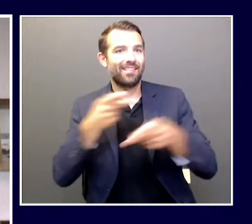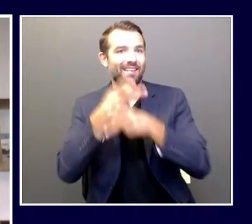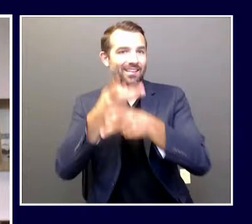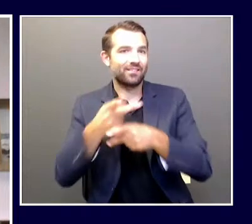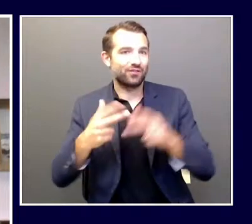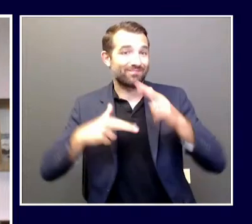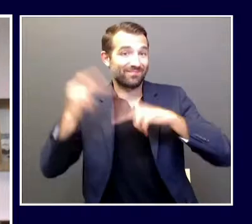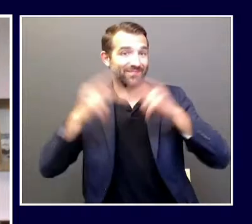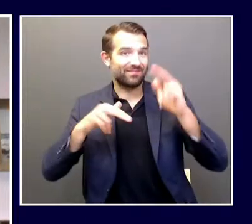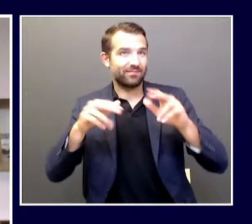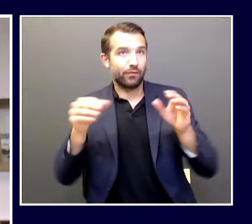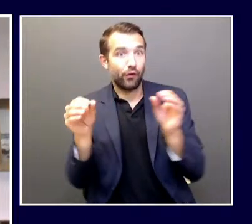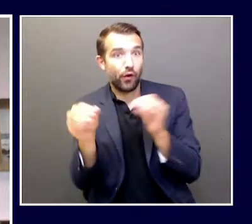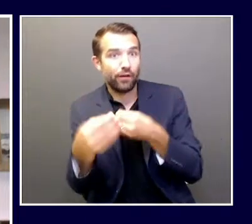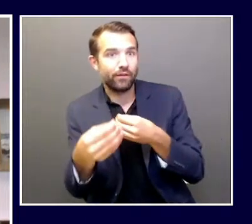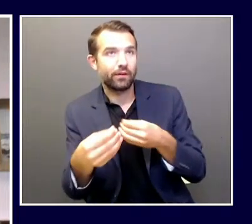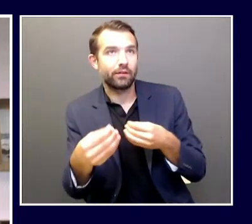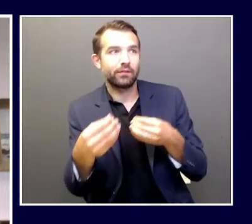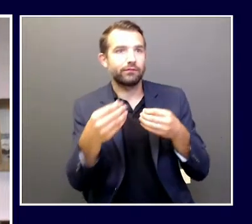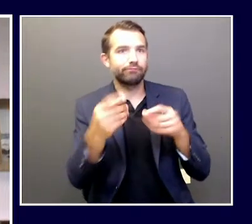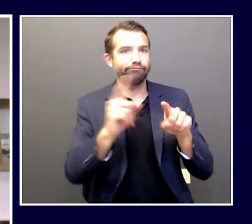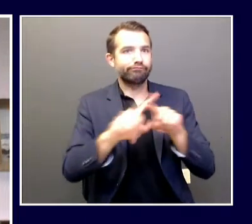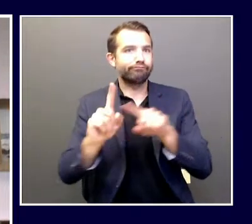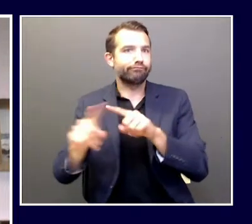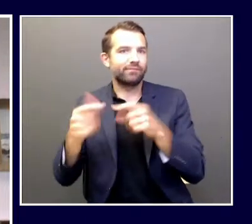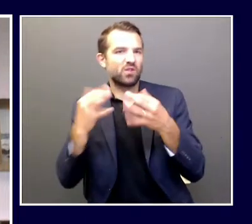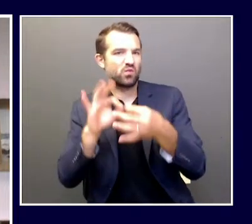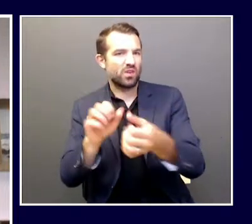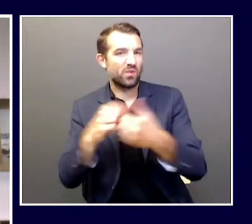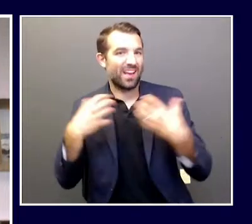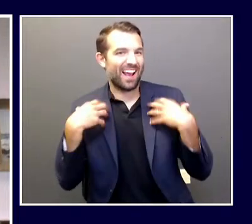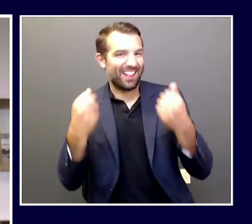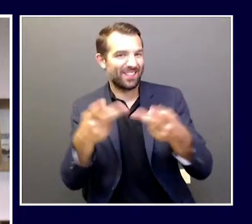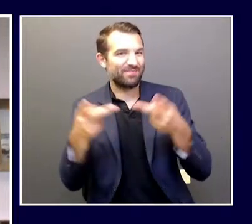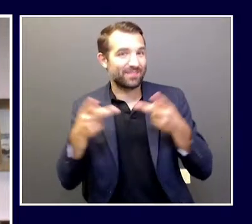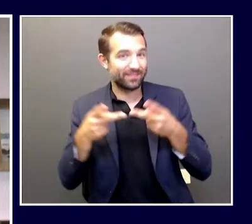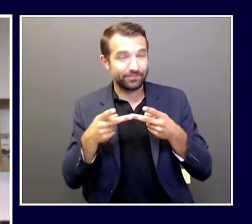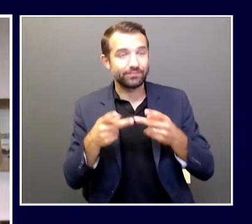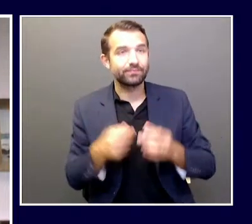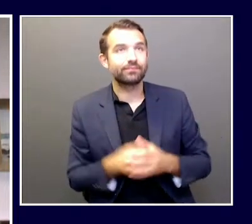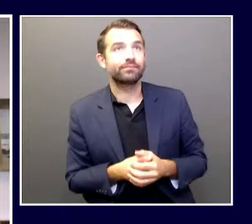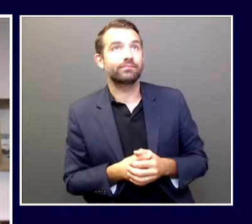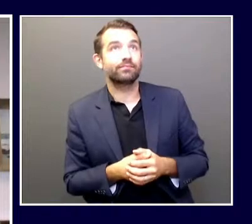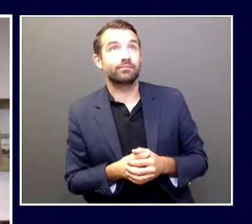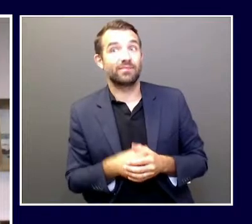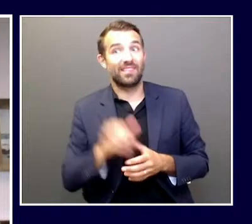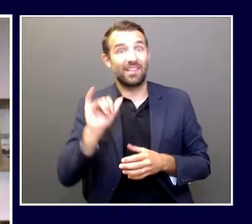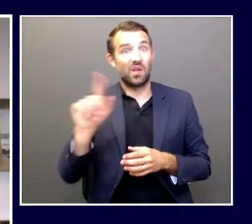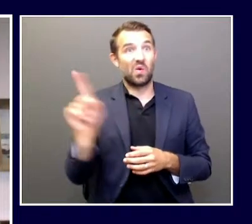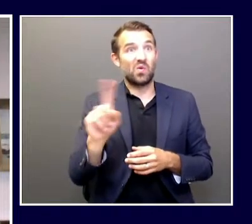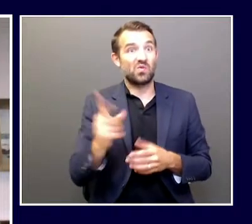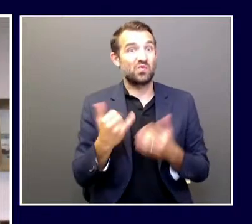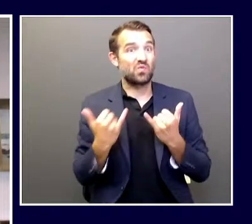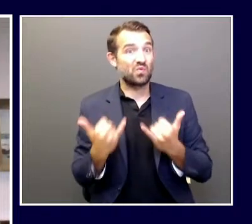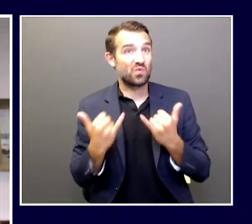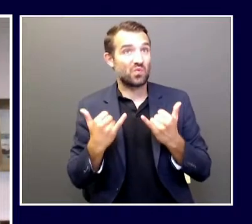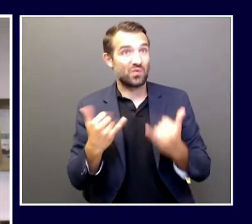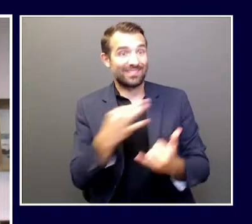These are facilities where the employees would be covered by the vaccination rule that Governor Mill announced last